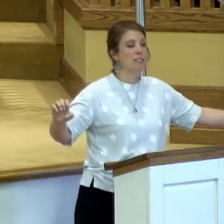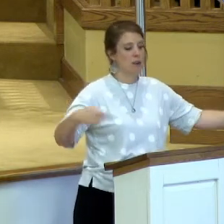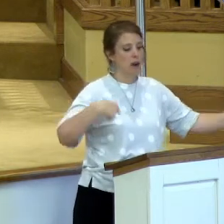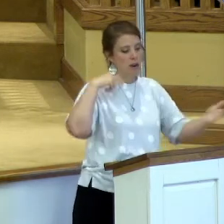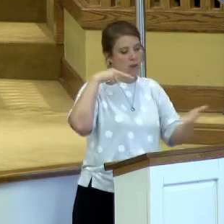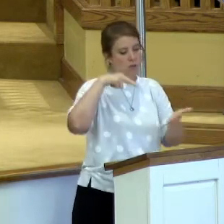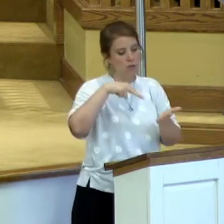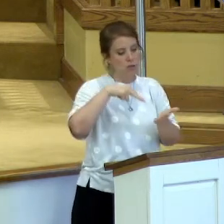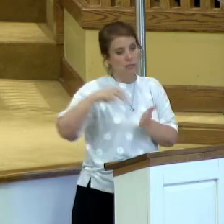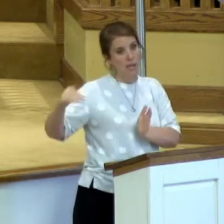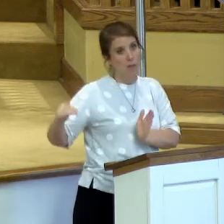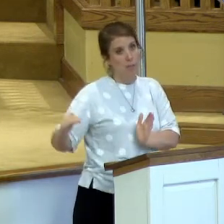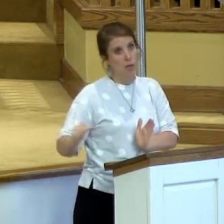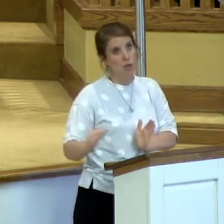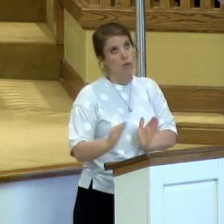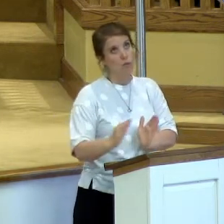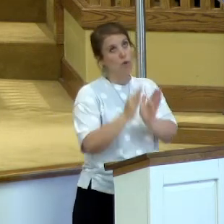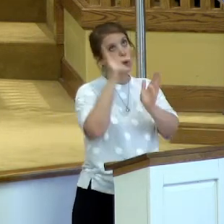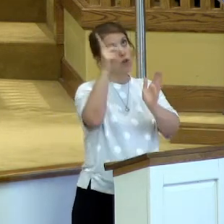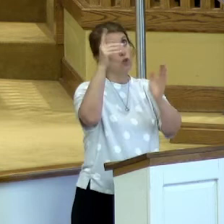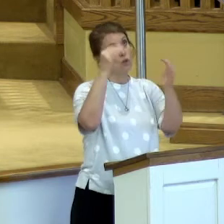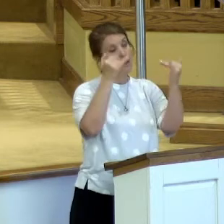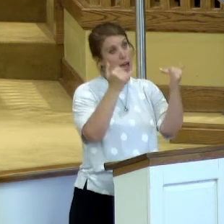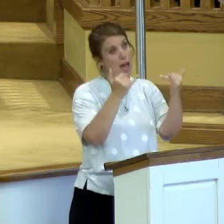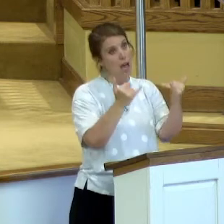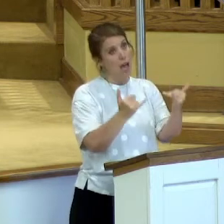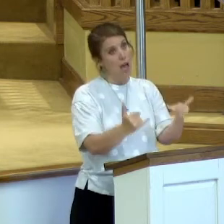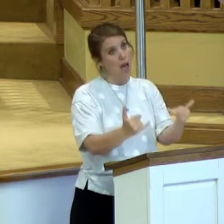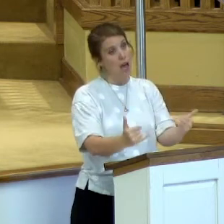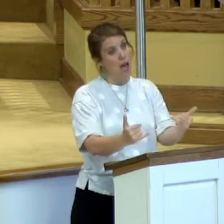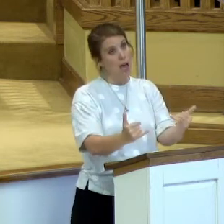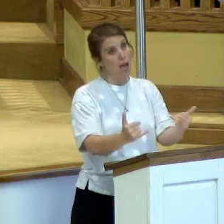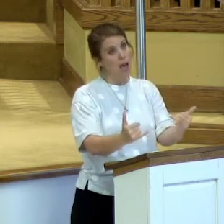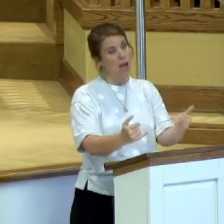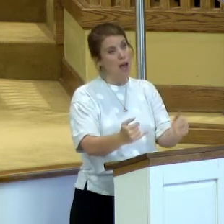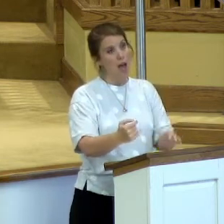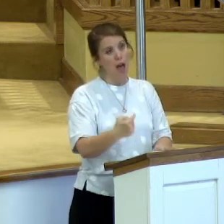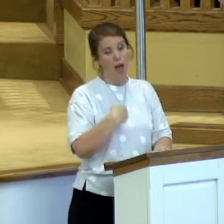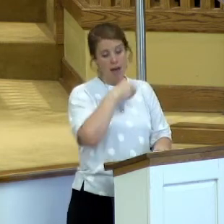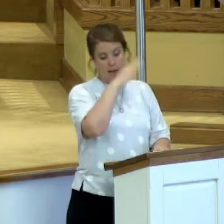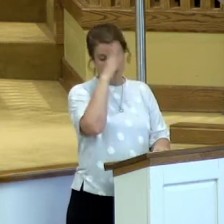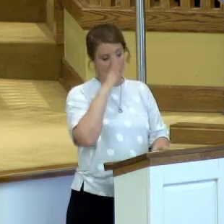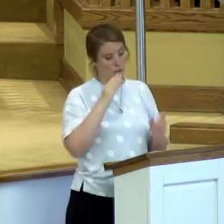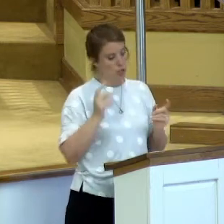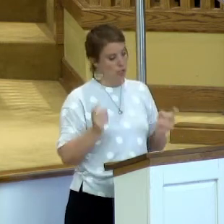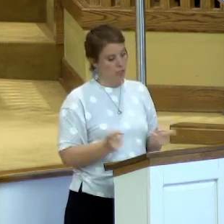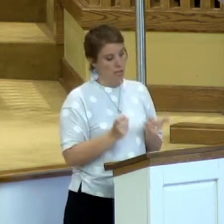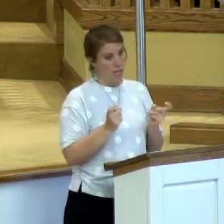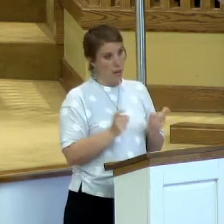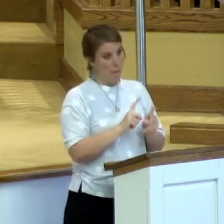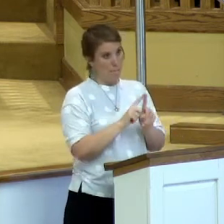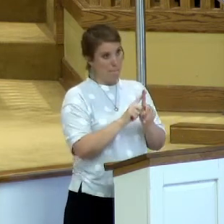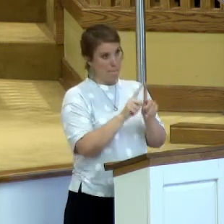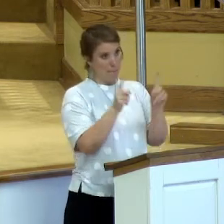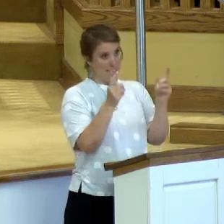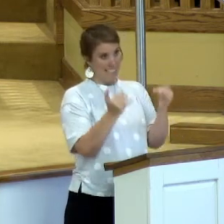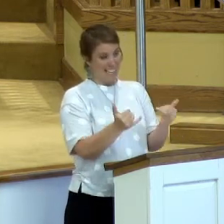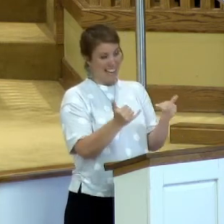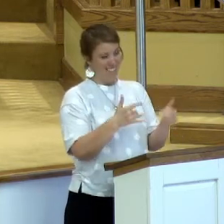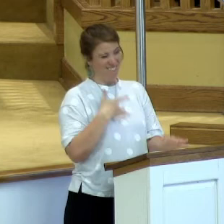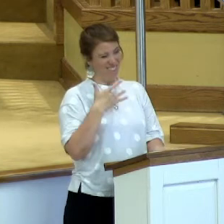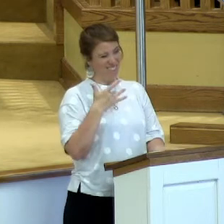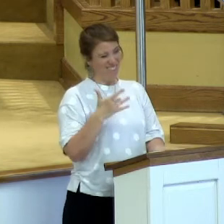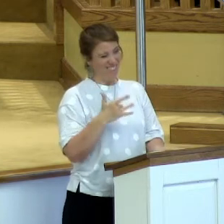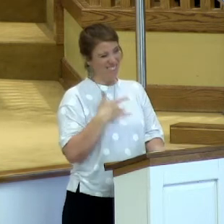I stand before you now as though I've never sinned. But today I